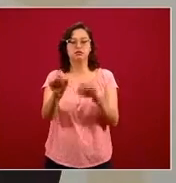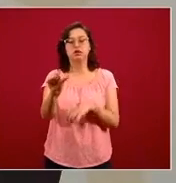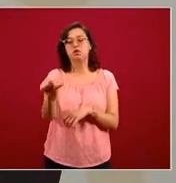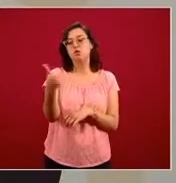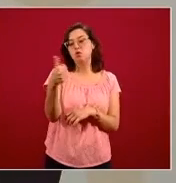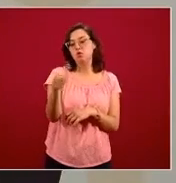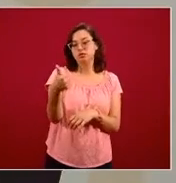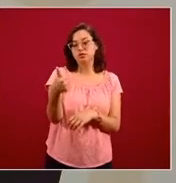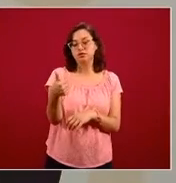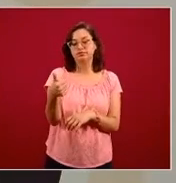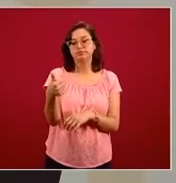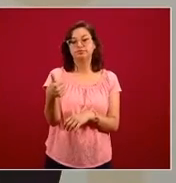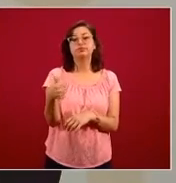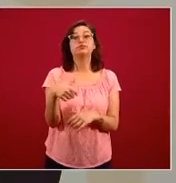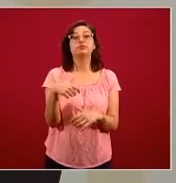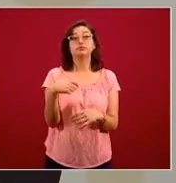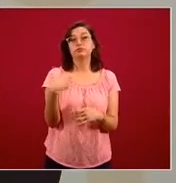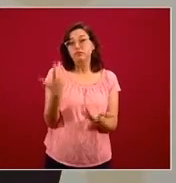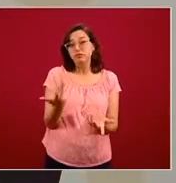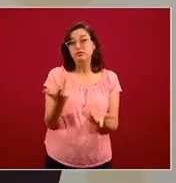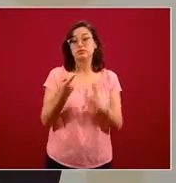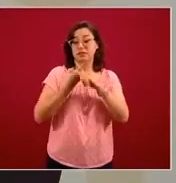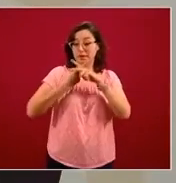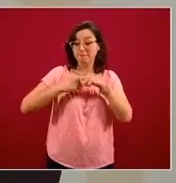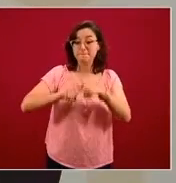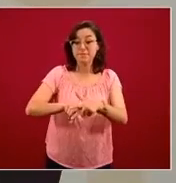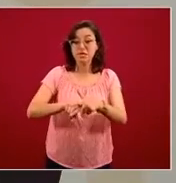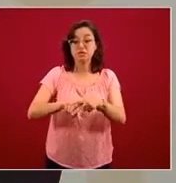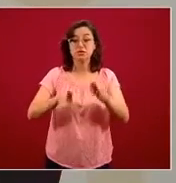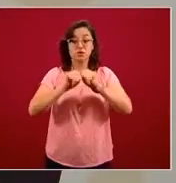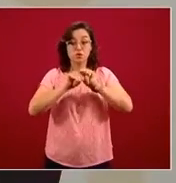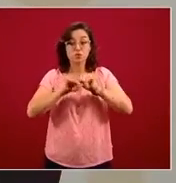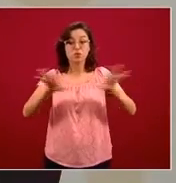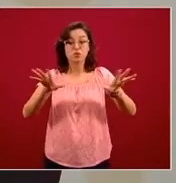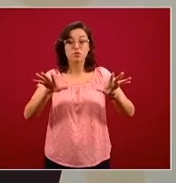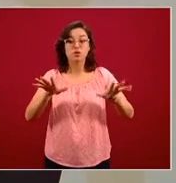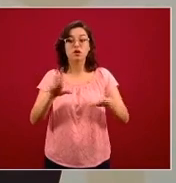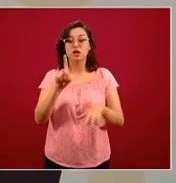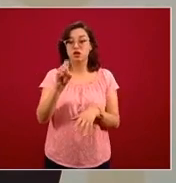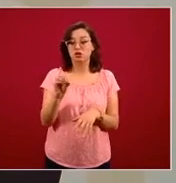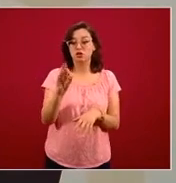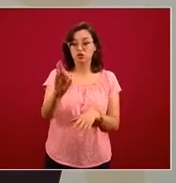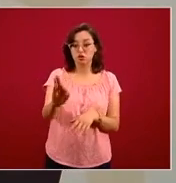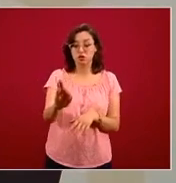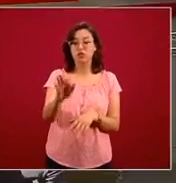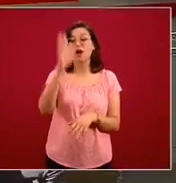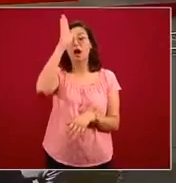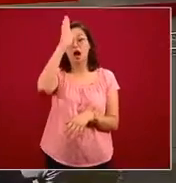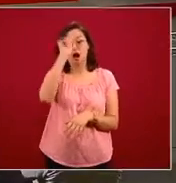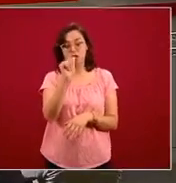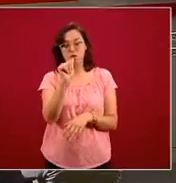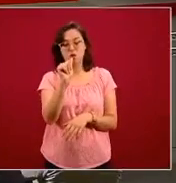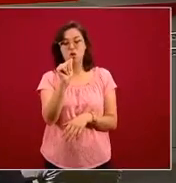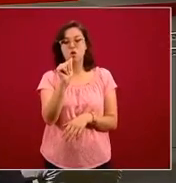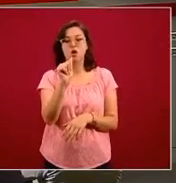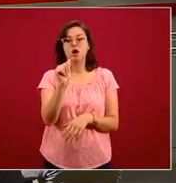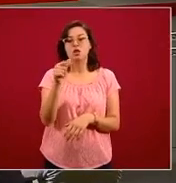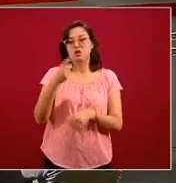of information that's 711. I had announced before that we were going to have that